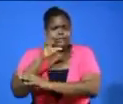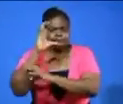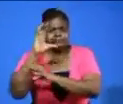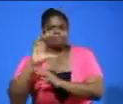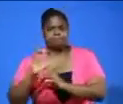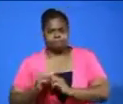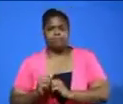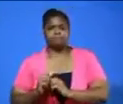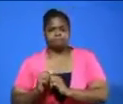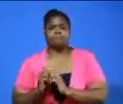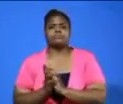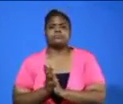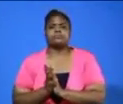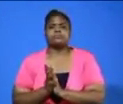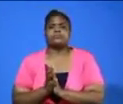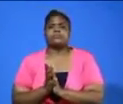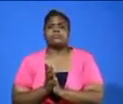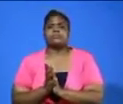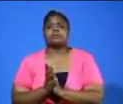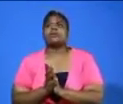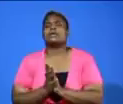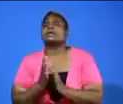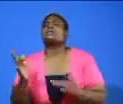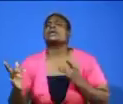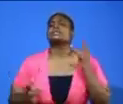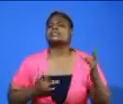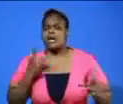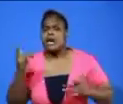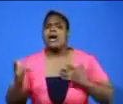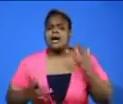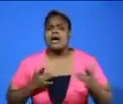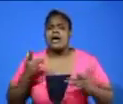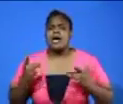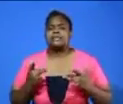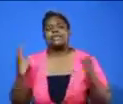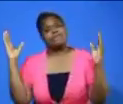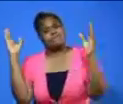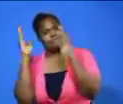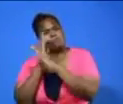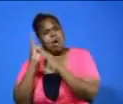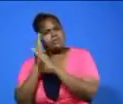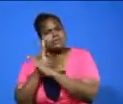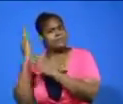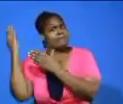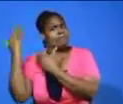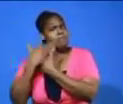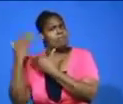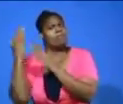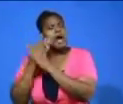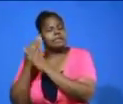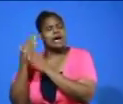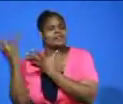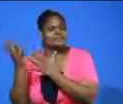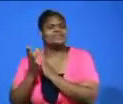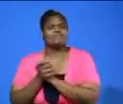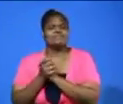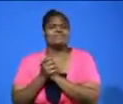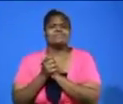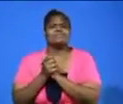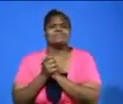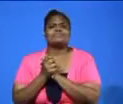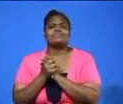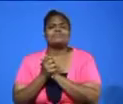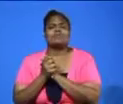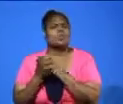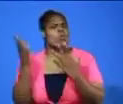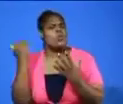Follow the preacher. It excites me and it bothers me. It bothers me that you